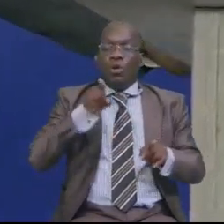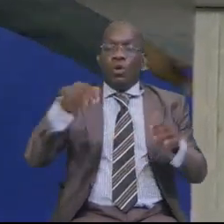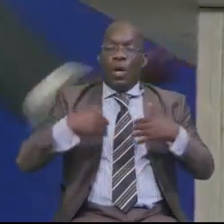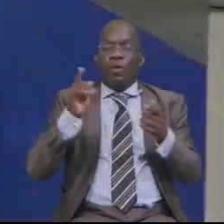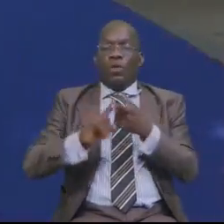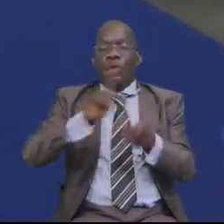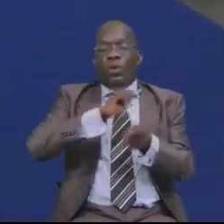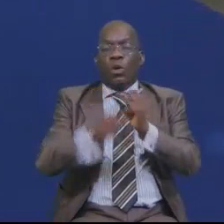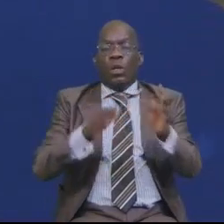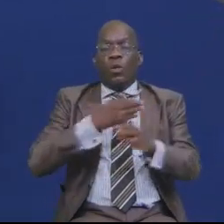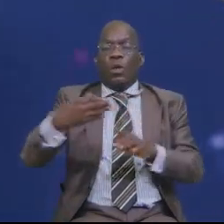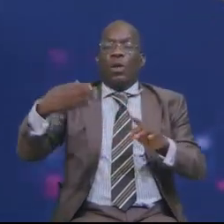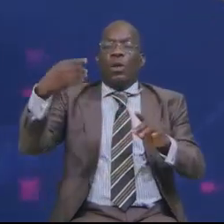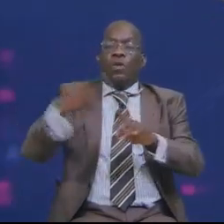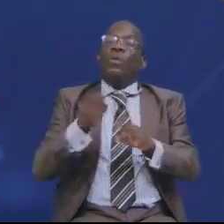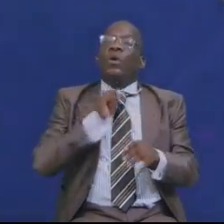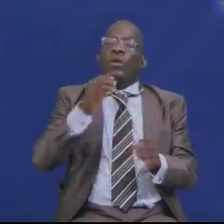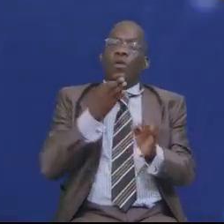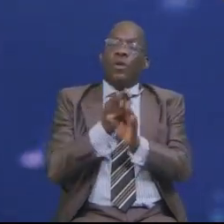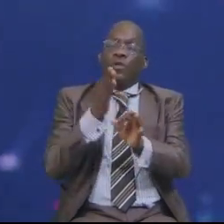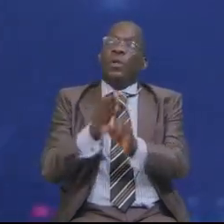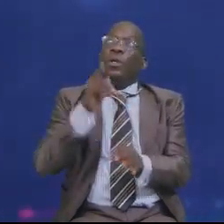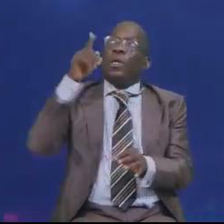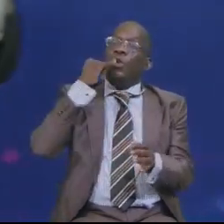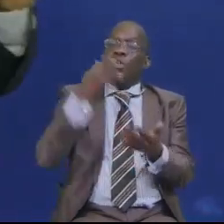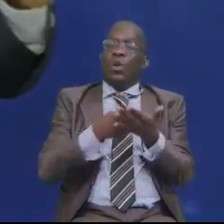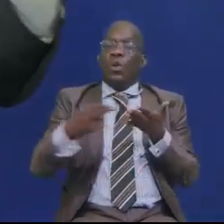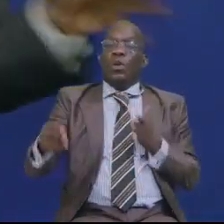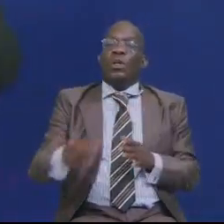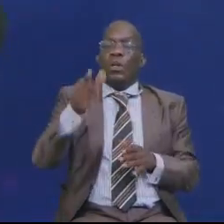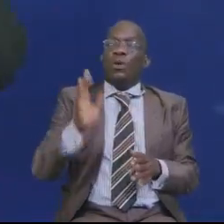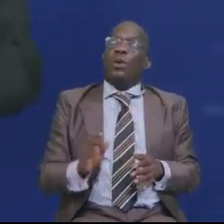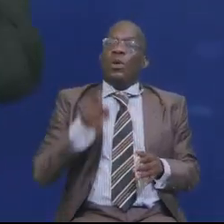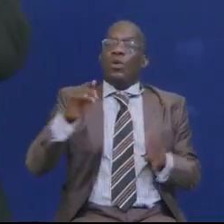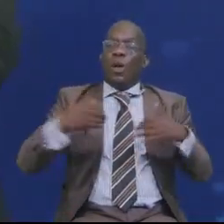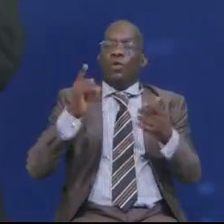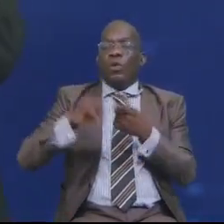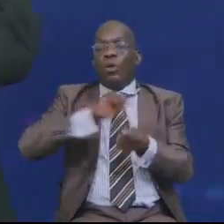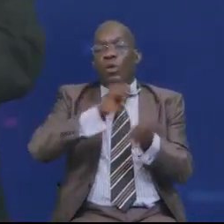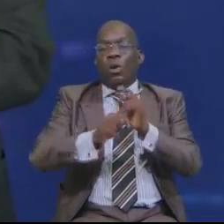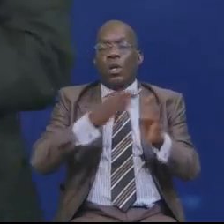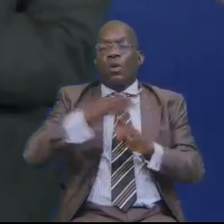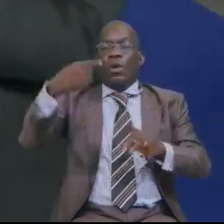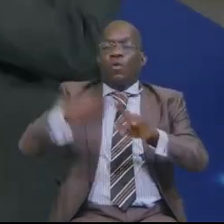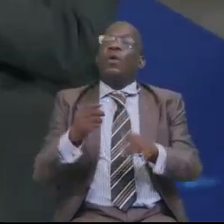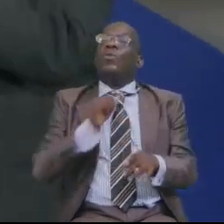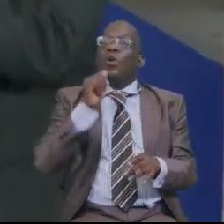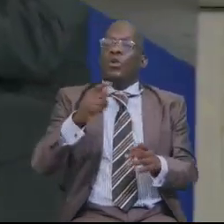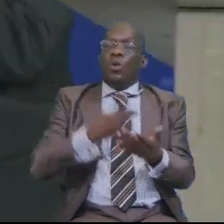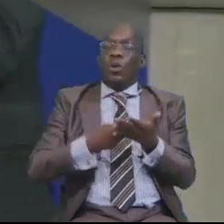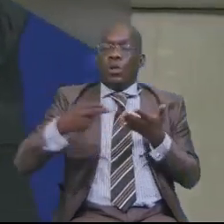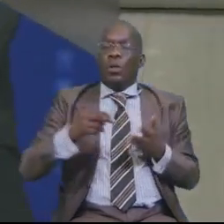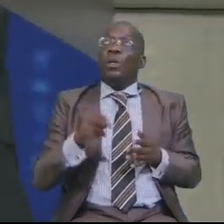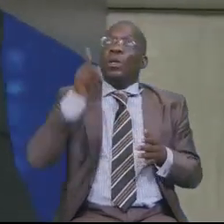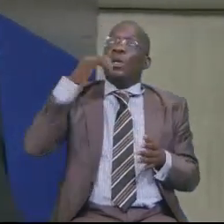unfaithfulness. It's a holy God. You have to turn away from your unholy life. It's a God, the God